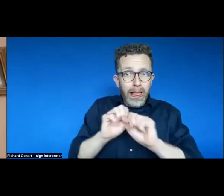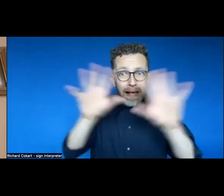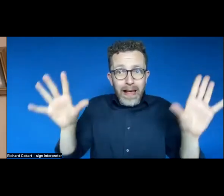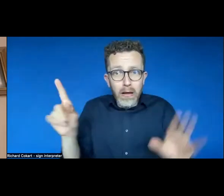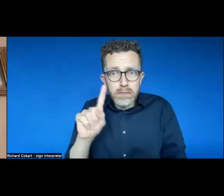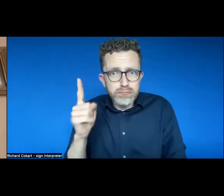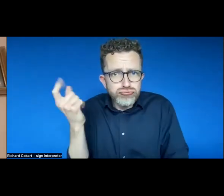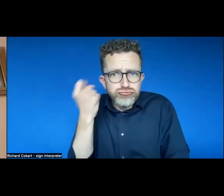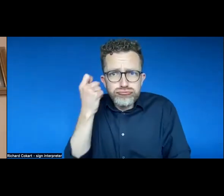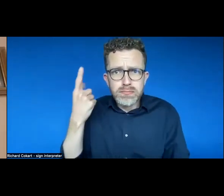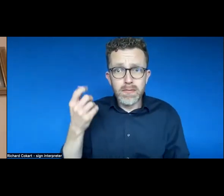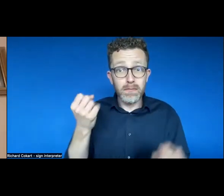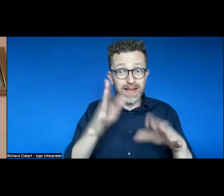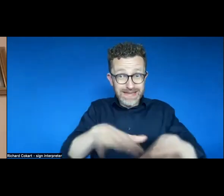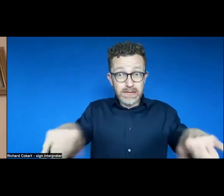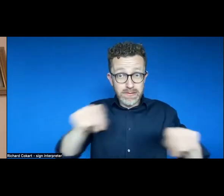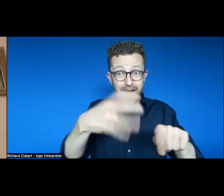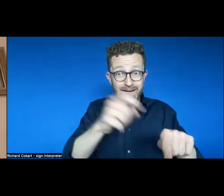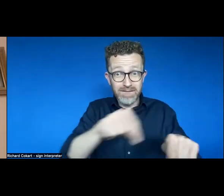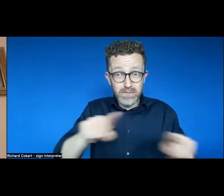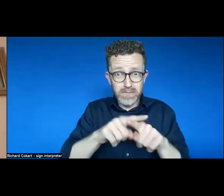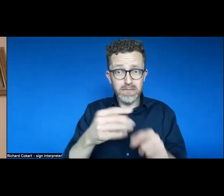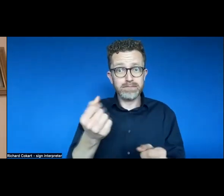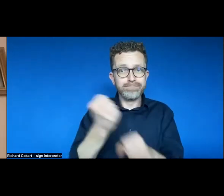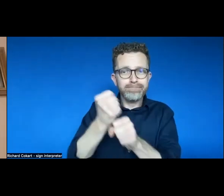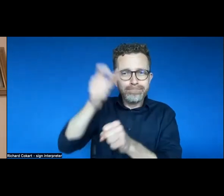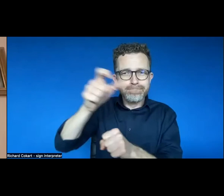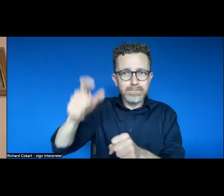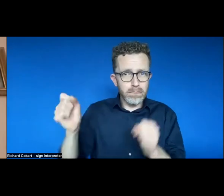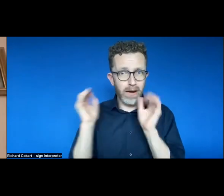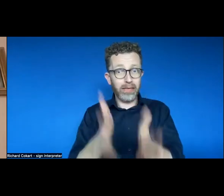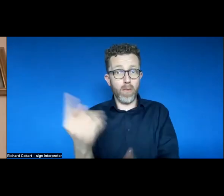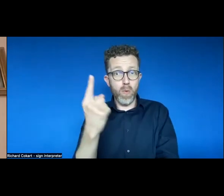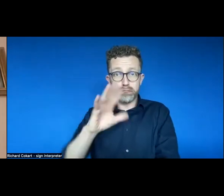to say anything about medications or any other rehabilitation plans.